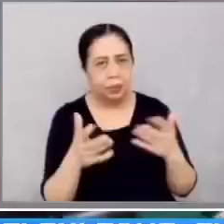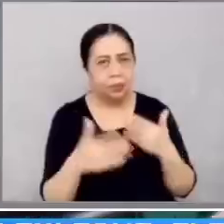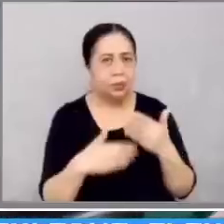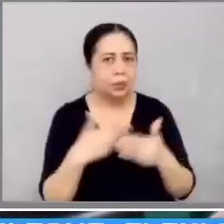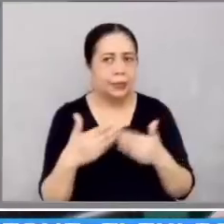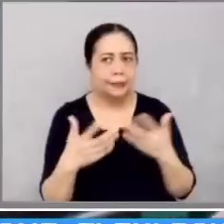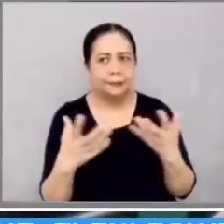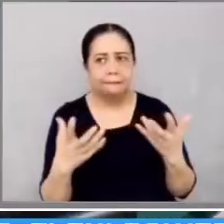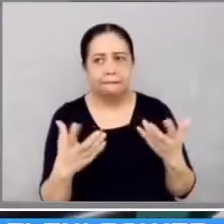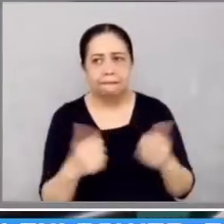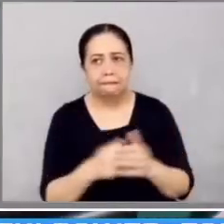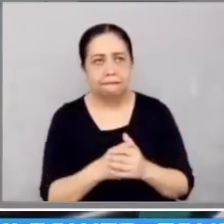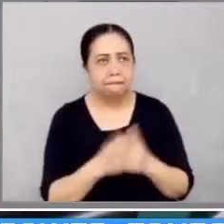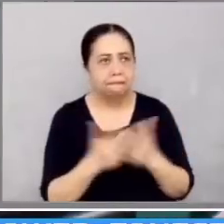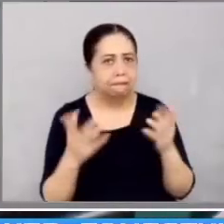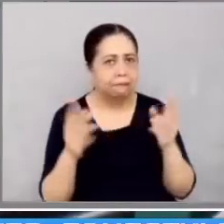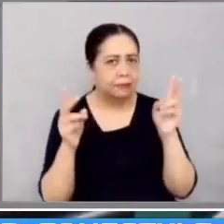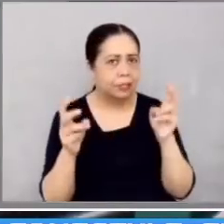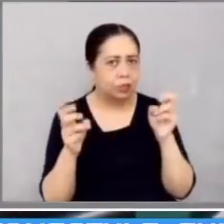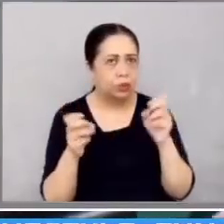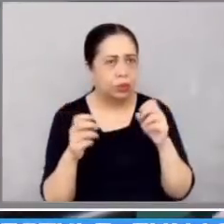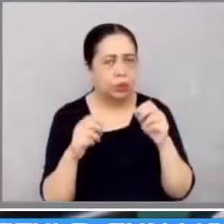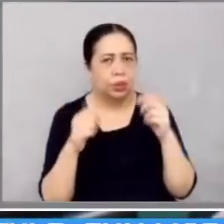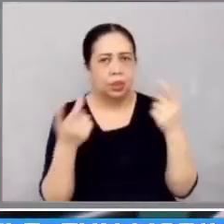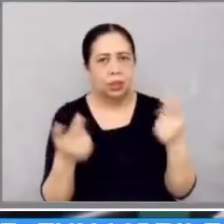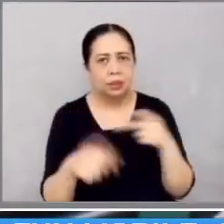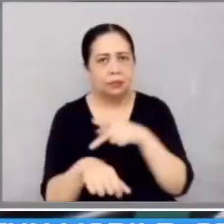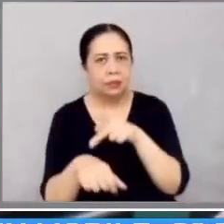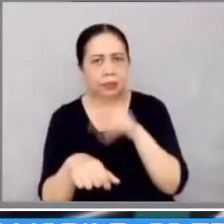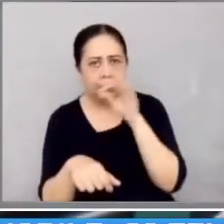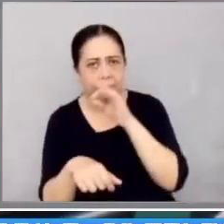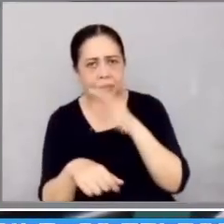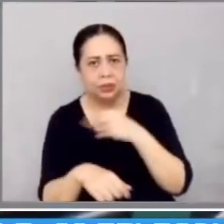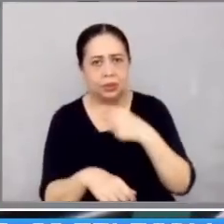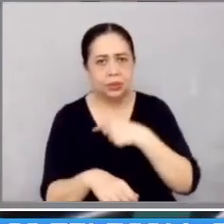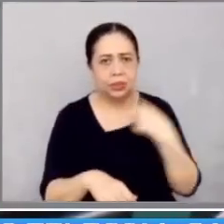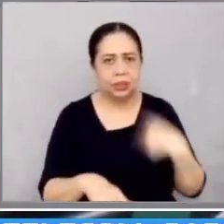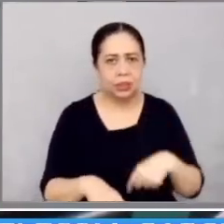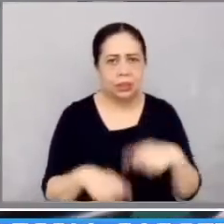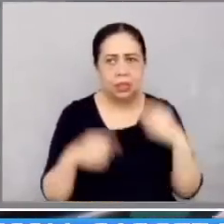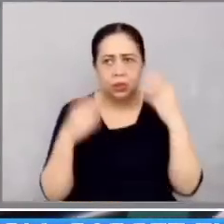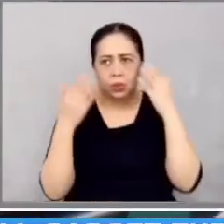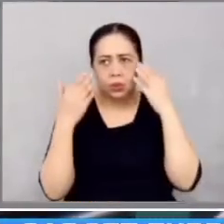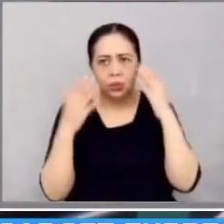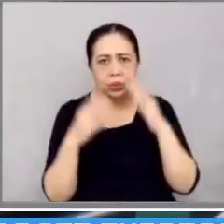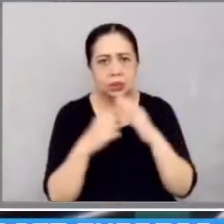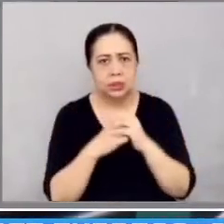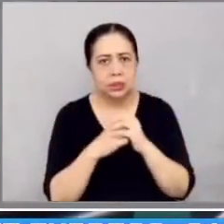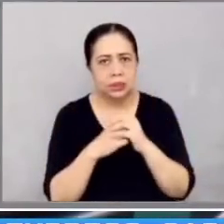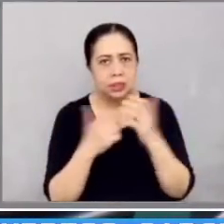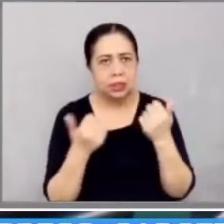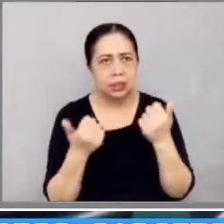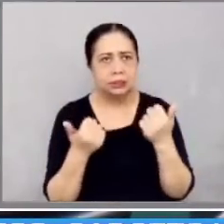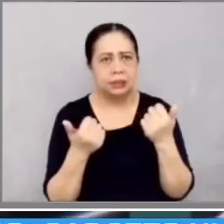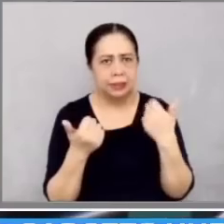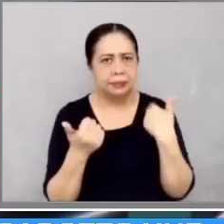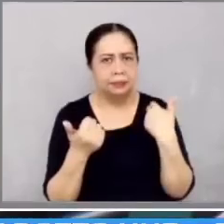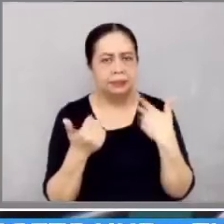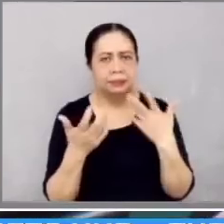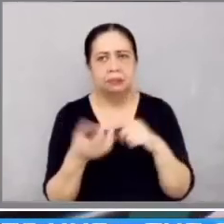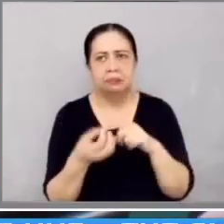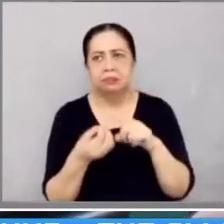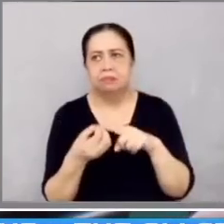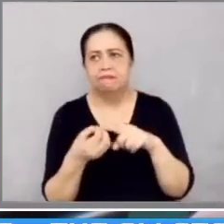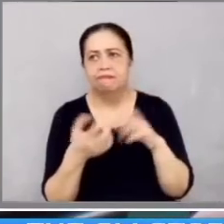well, quote-unquote, showdown between the Filipinos and the Chinese, I don't think there will be any question with regard to